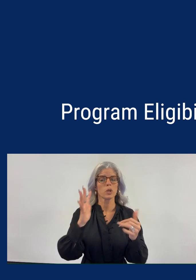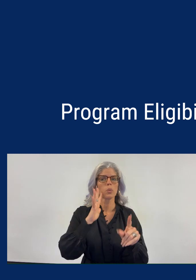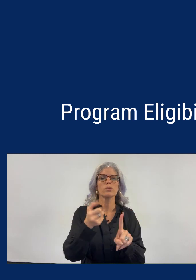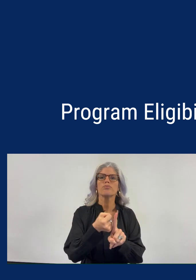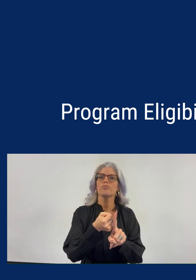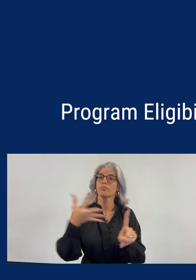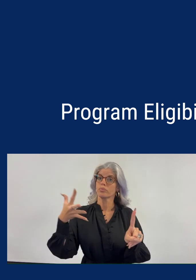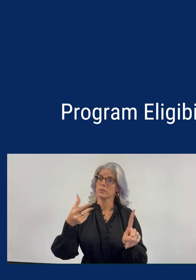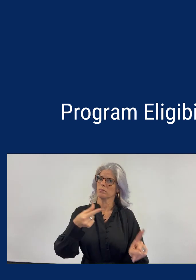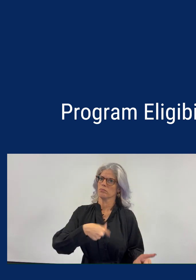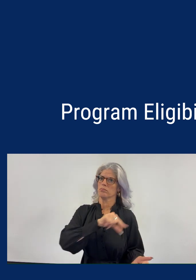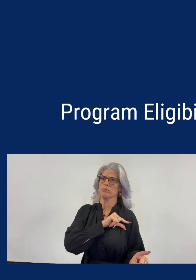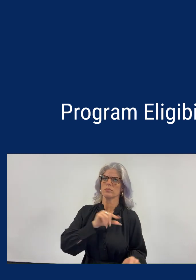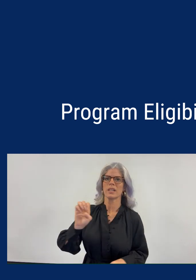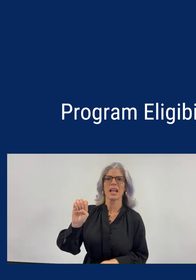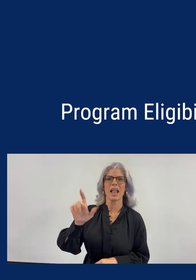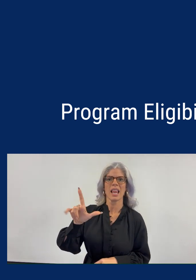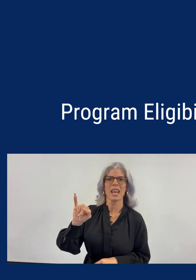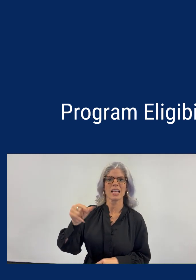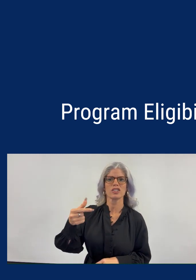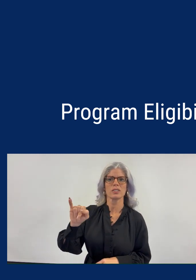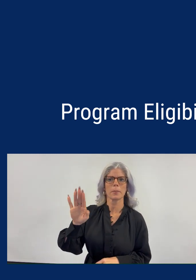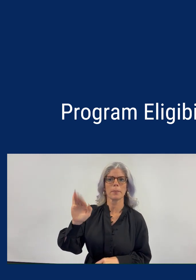Next, we will discuss program eligibility.